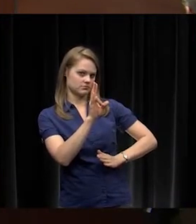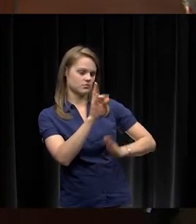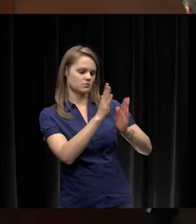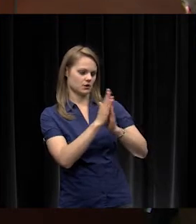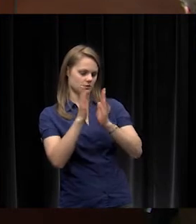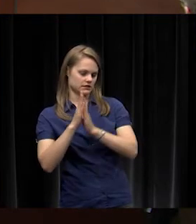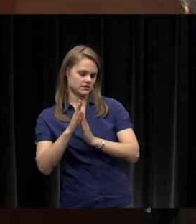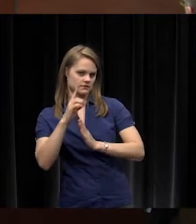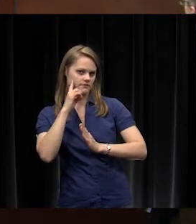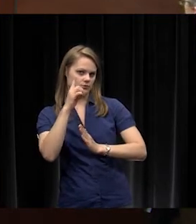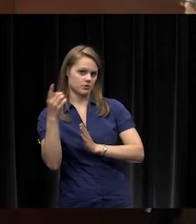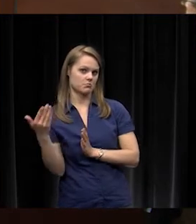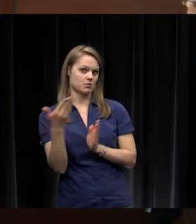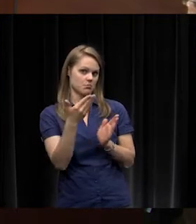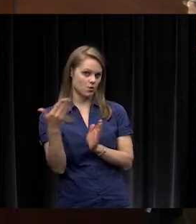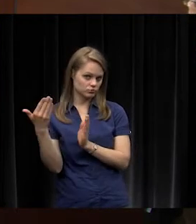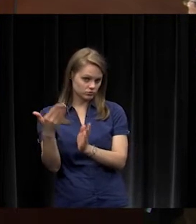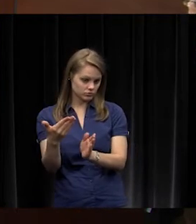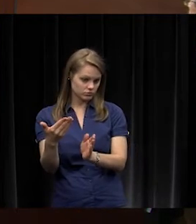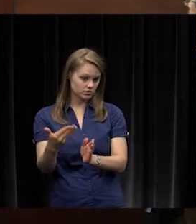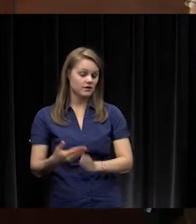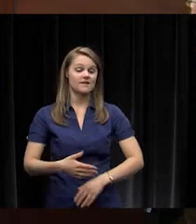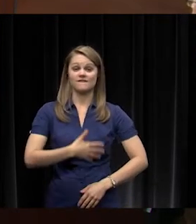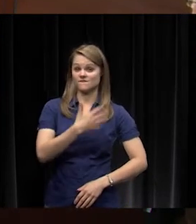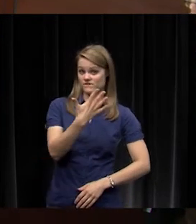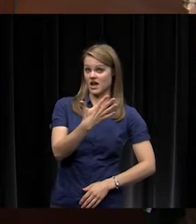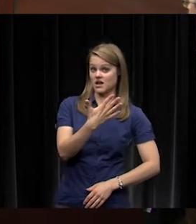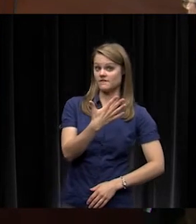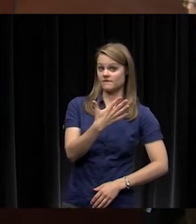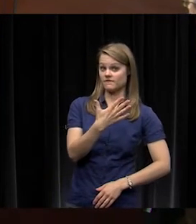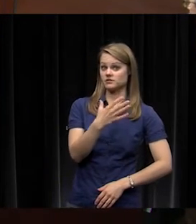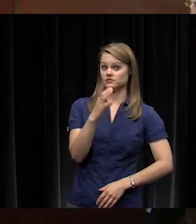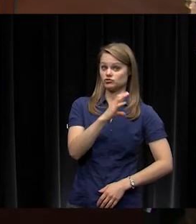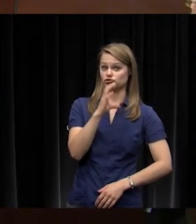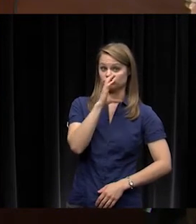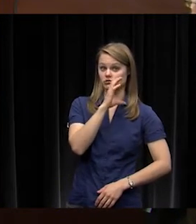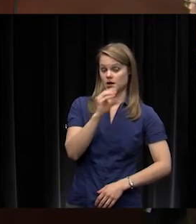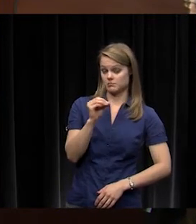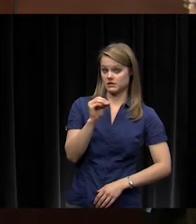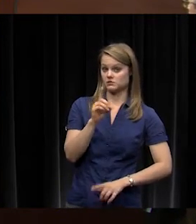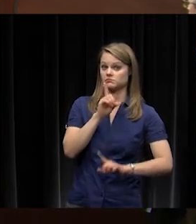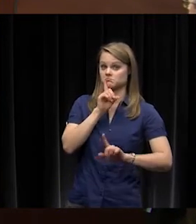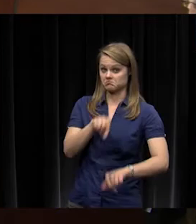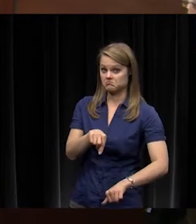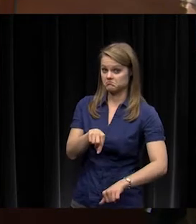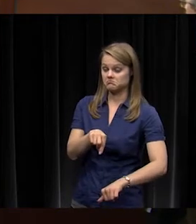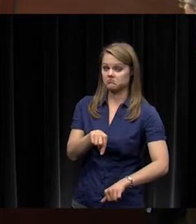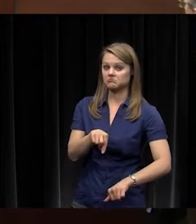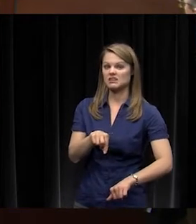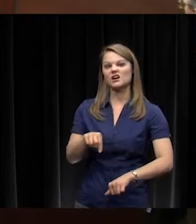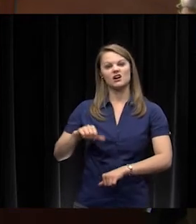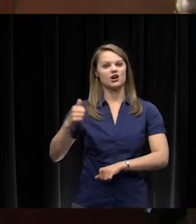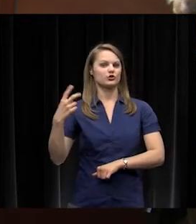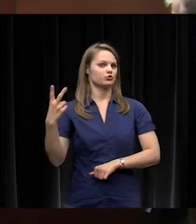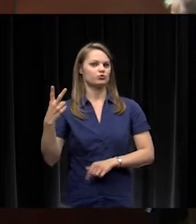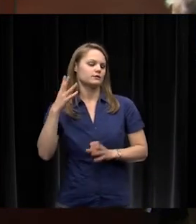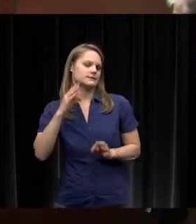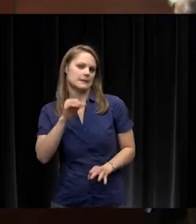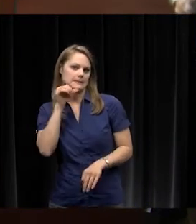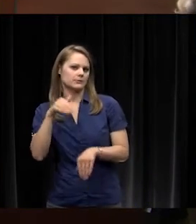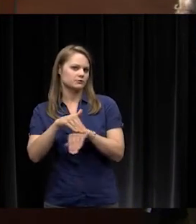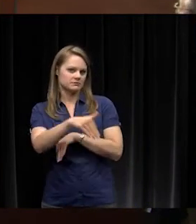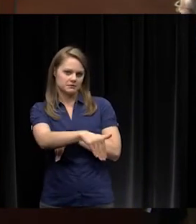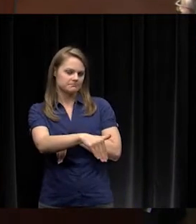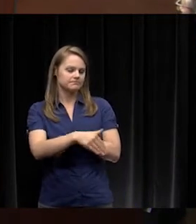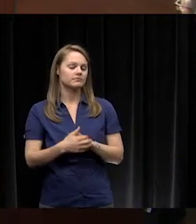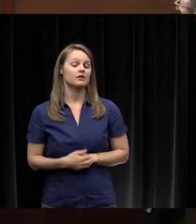firms did respond to the proposal by the time allocated. Nobody passed the deadline, so the other two determined not to submit.